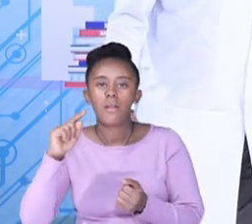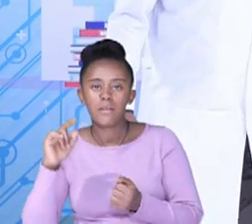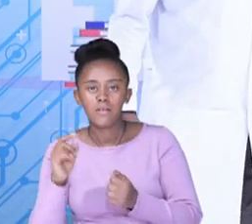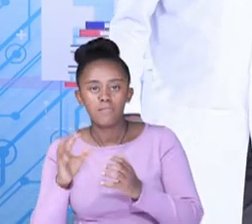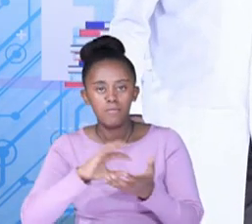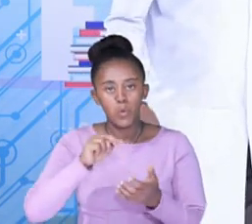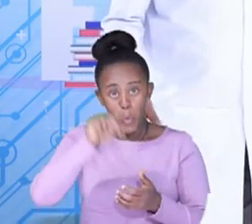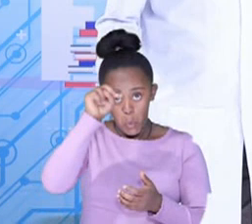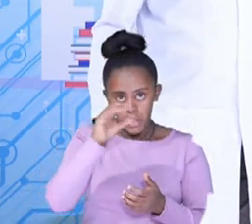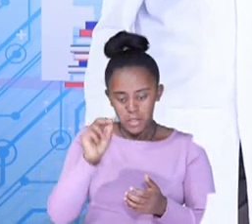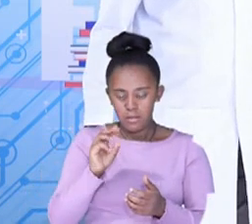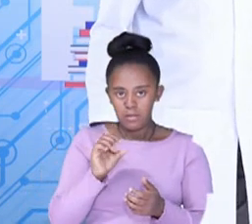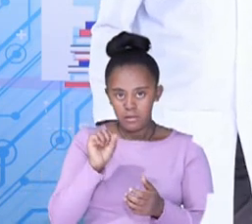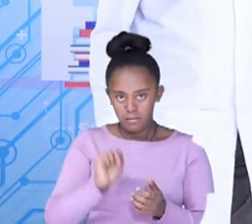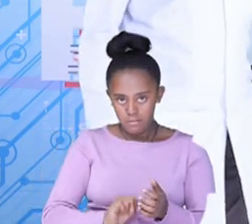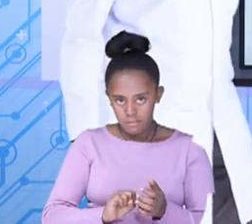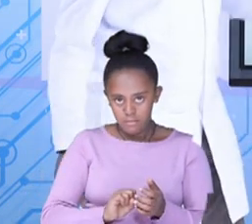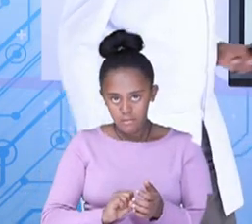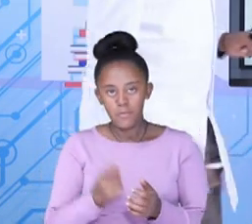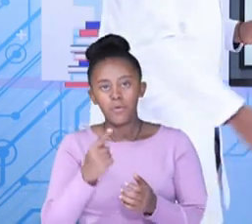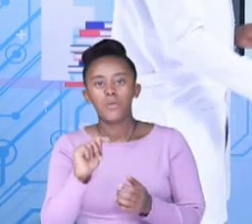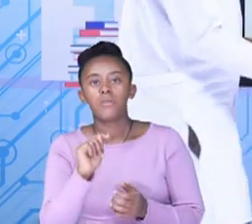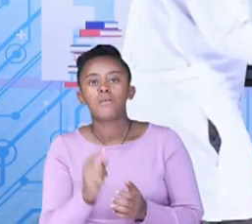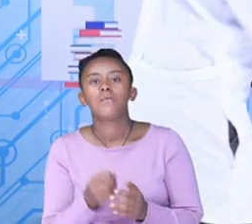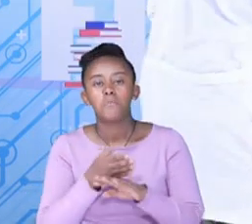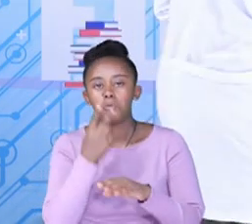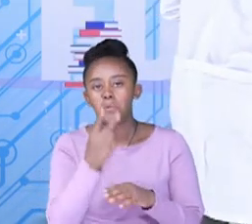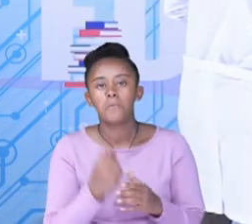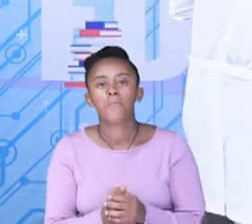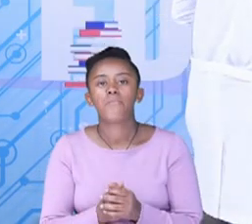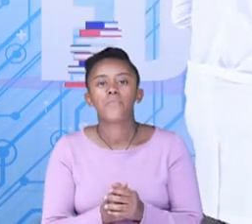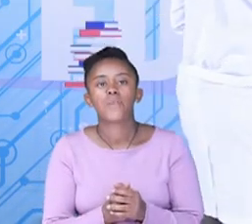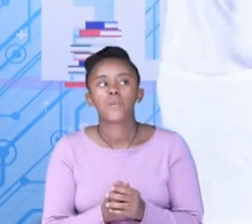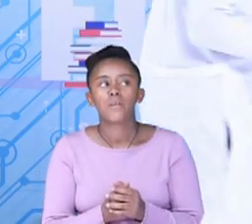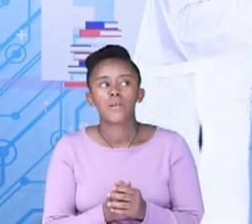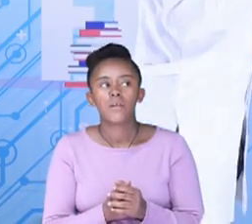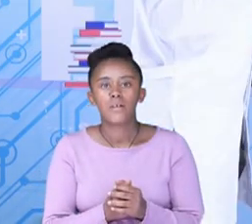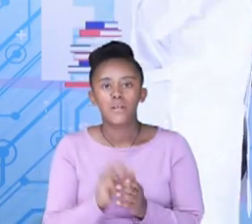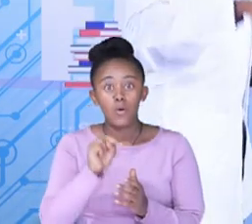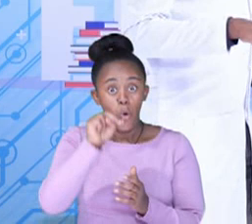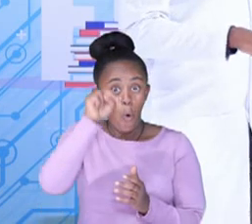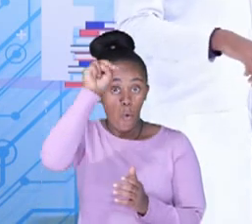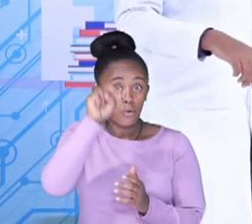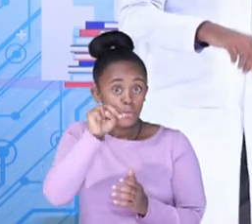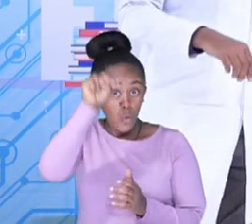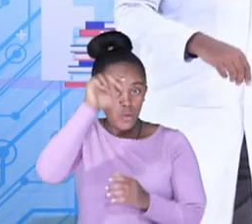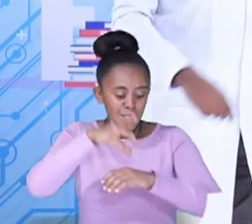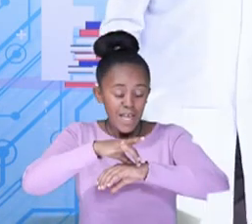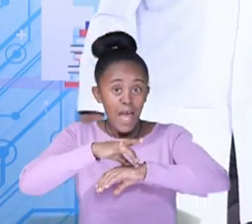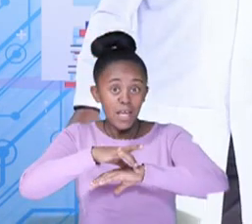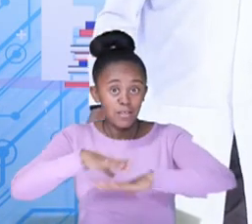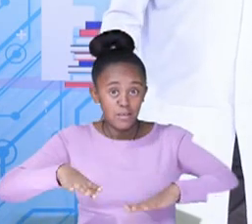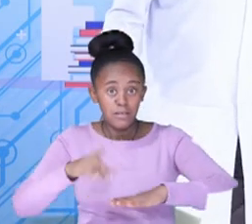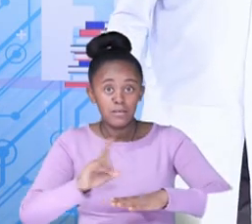there is a north and south pole of a magnet. We'll try to see that later. The north pole of the Earth's magnet is